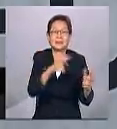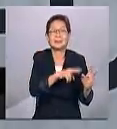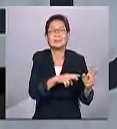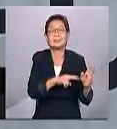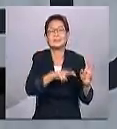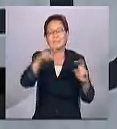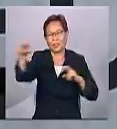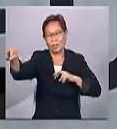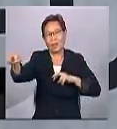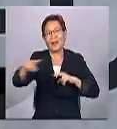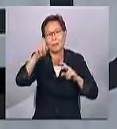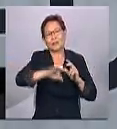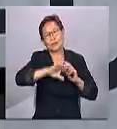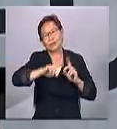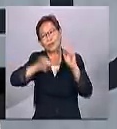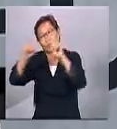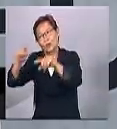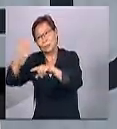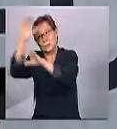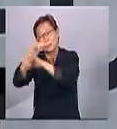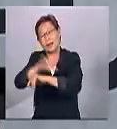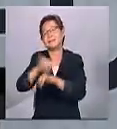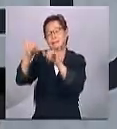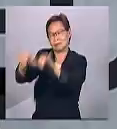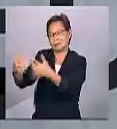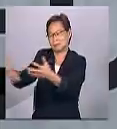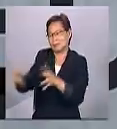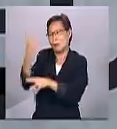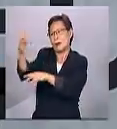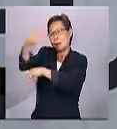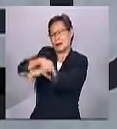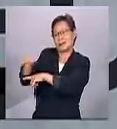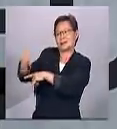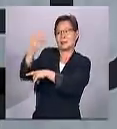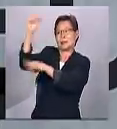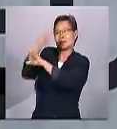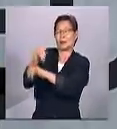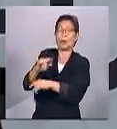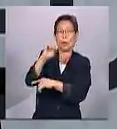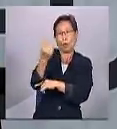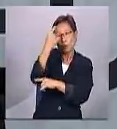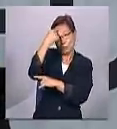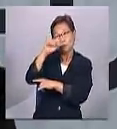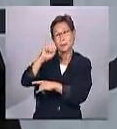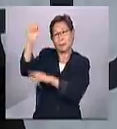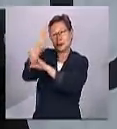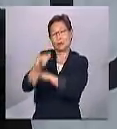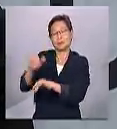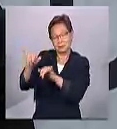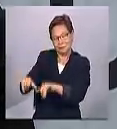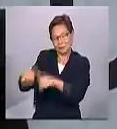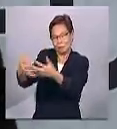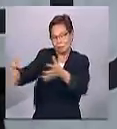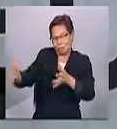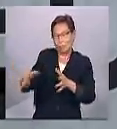then they have to go back to Sabah and Sarawak and then quarantine there 14 days. So only for Sabah and Sarawak, they will have